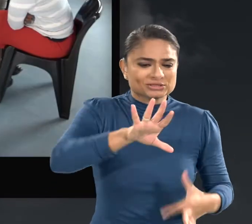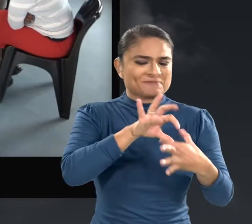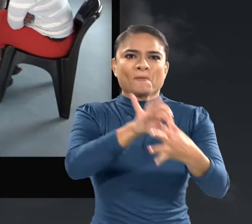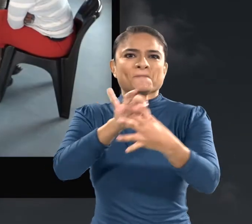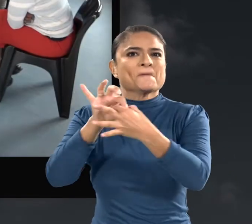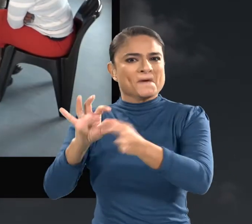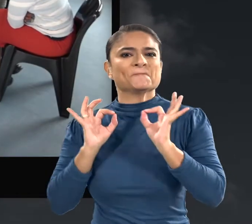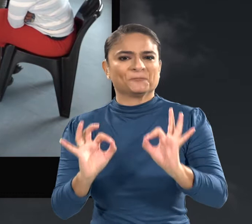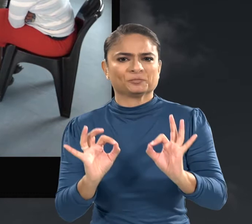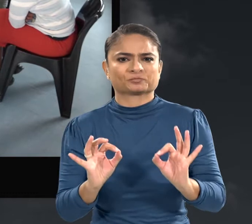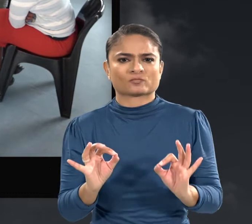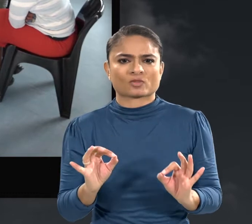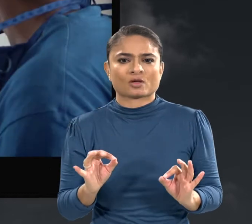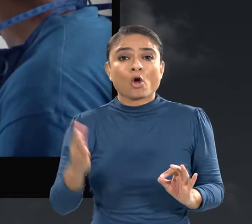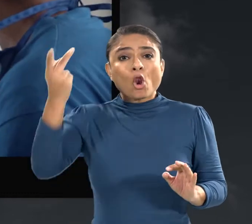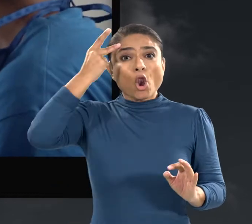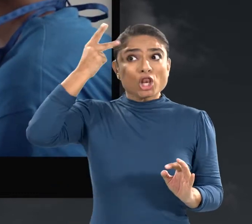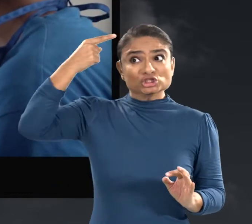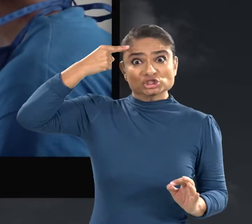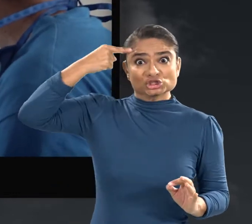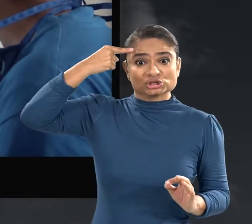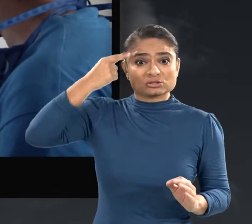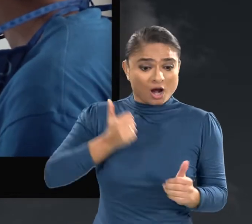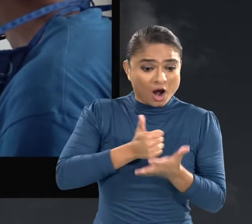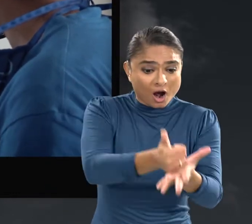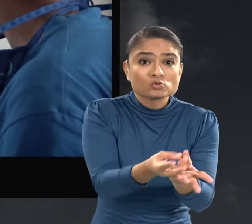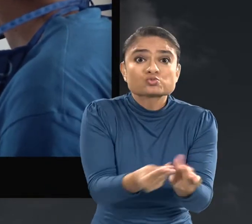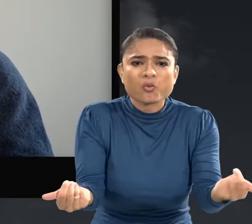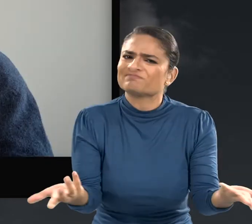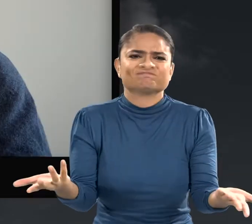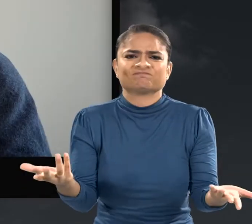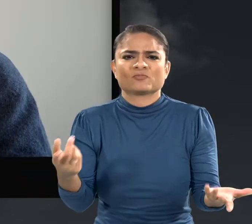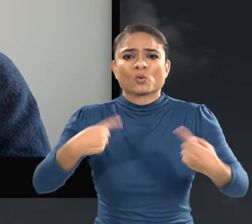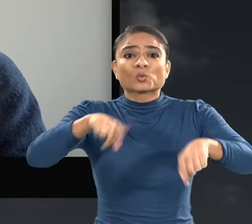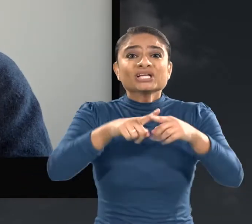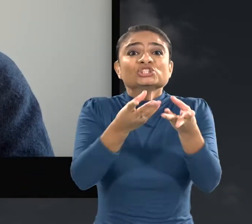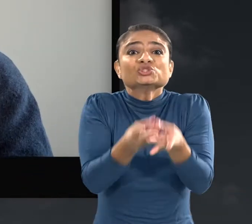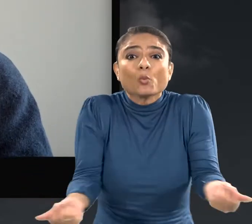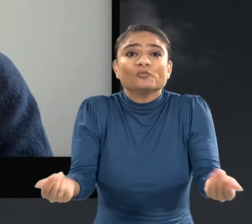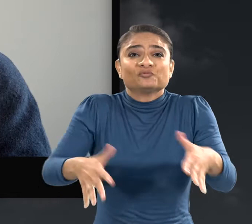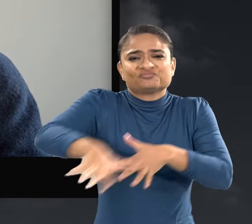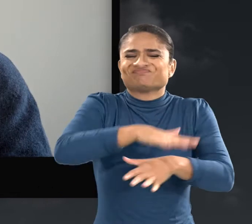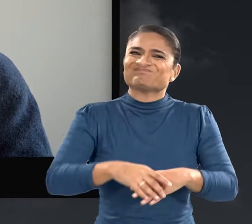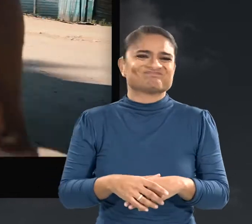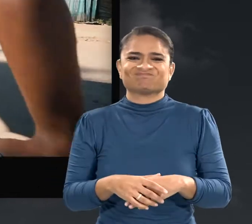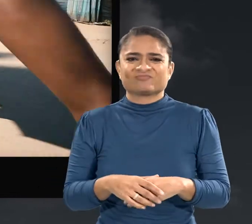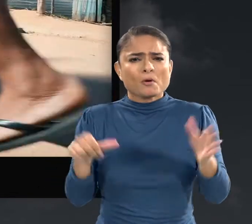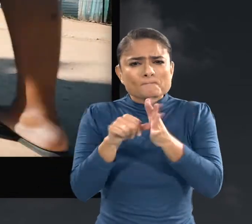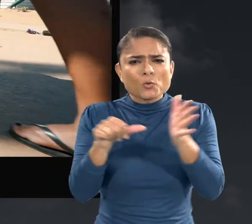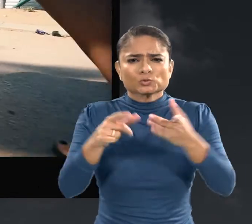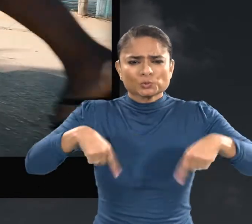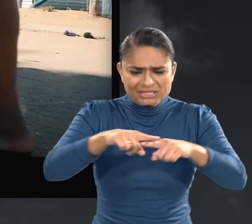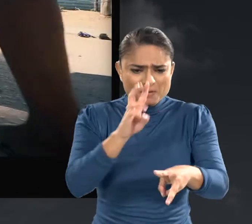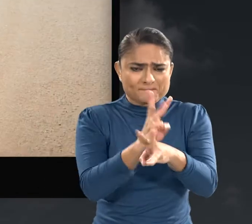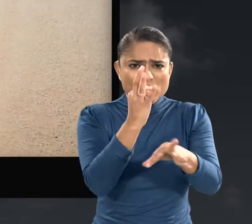community. Without having the knowledge to address it, we're never going to change the situation.